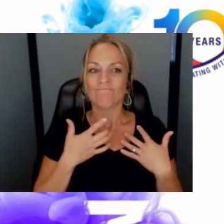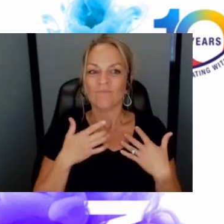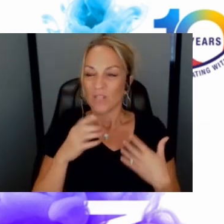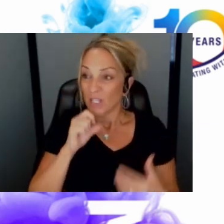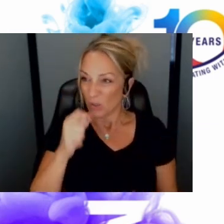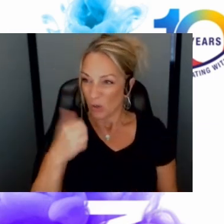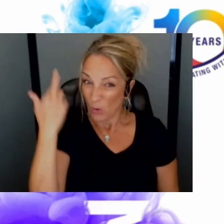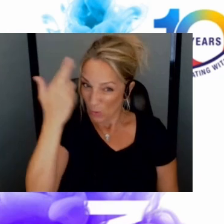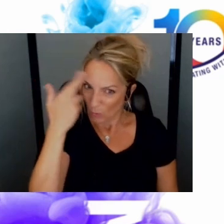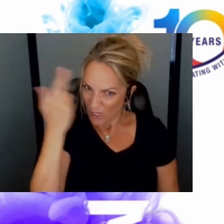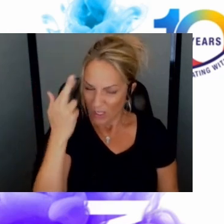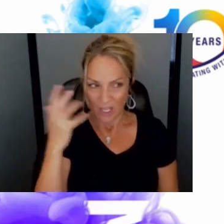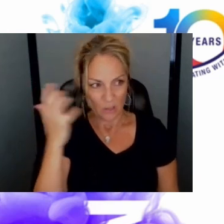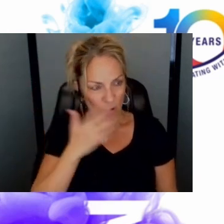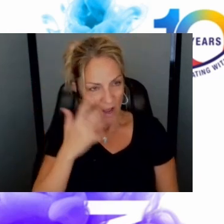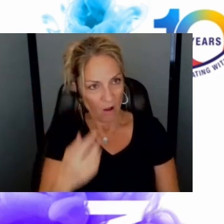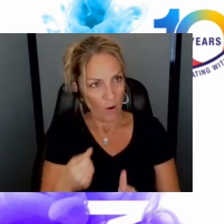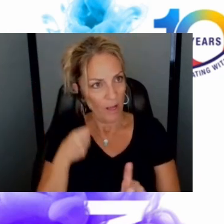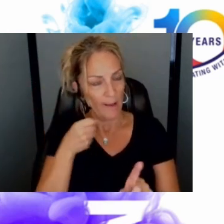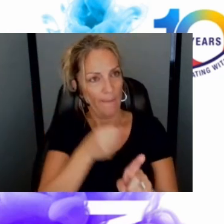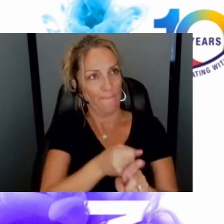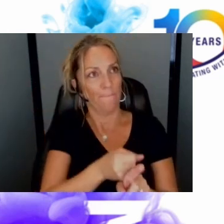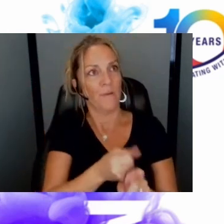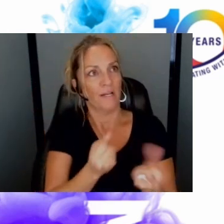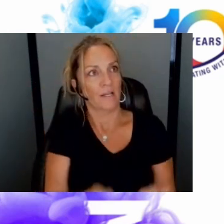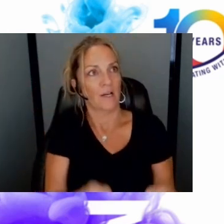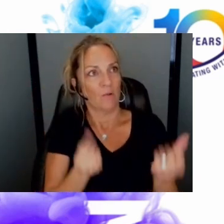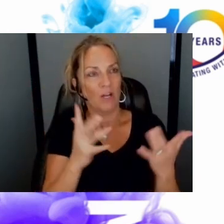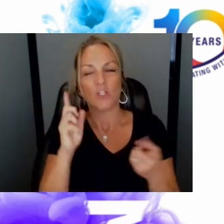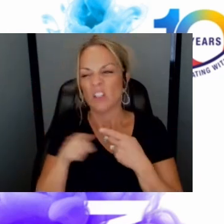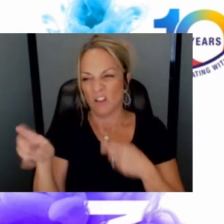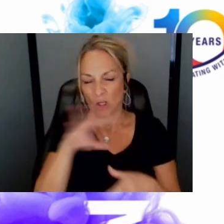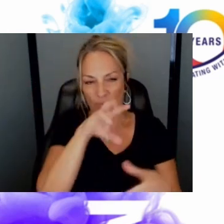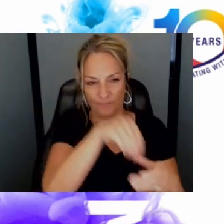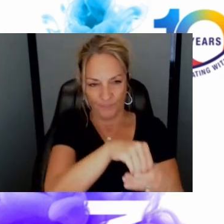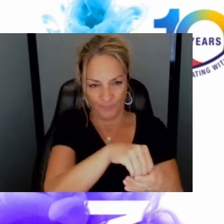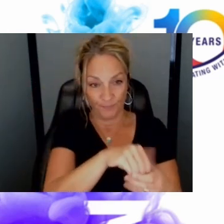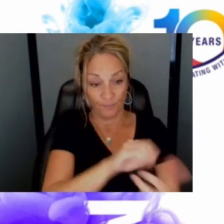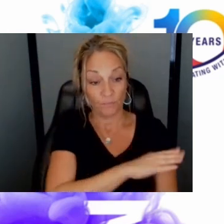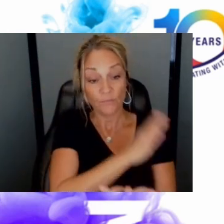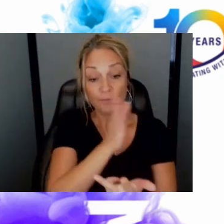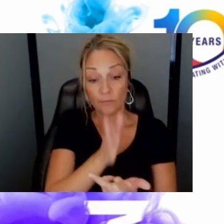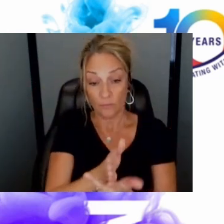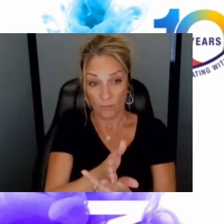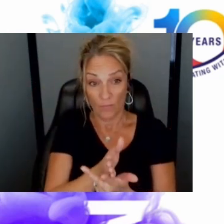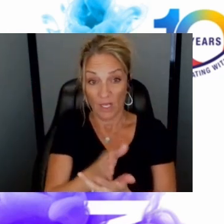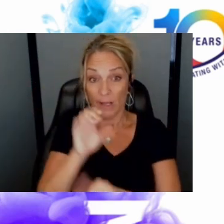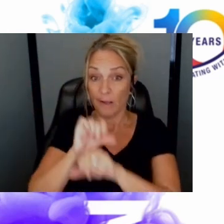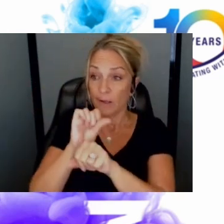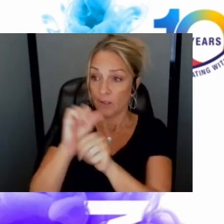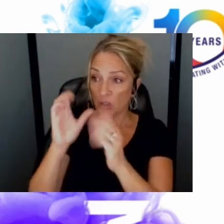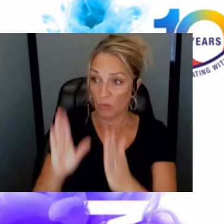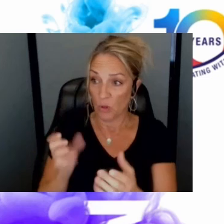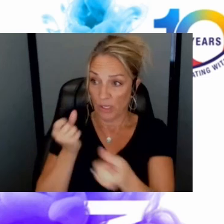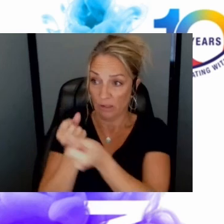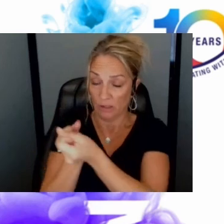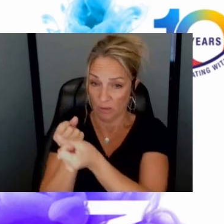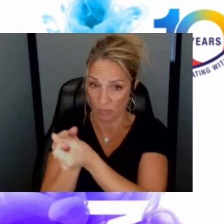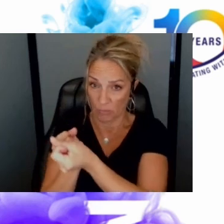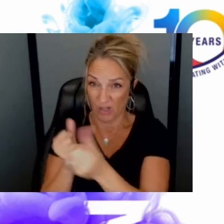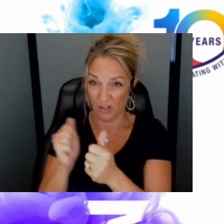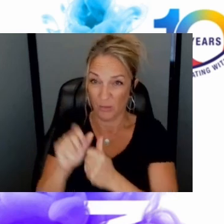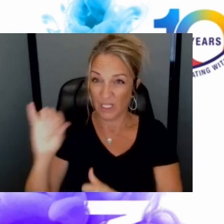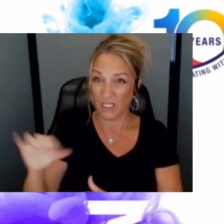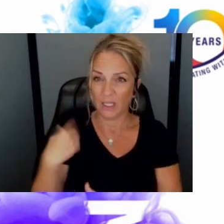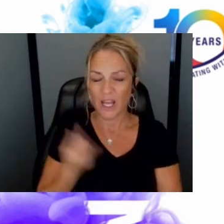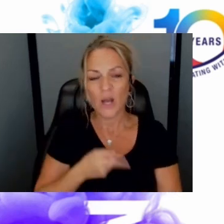until you're a part of it. So that's the caregivers. The second pillar is employee support. And with this, we're really